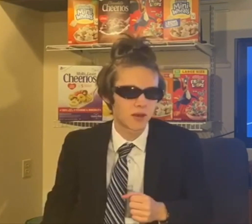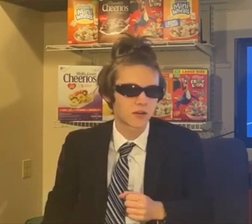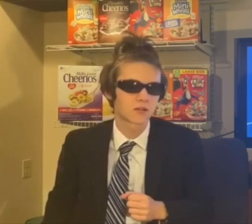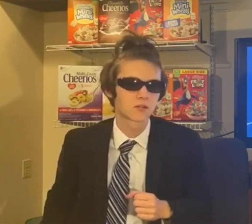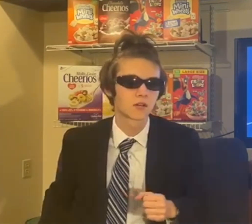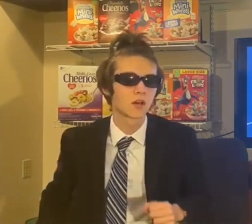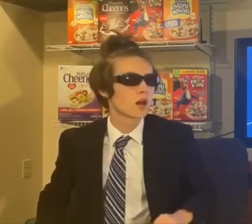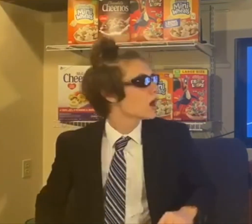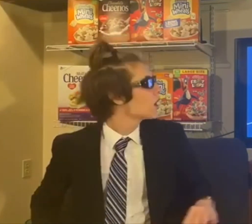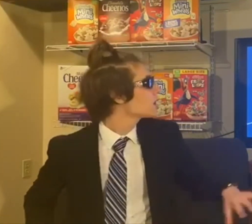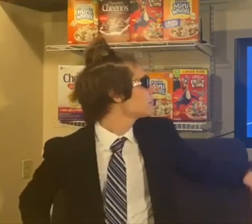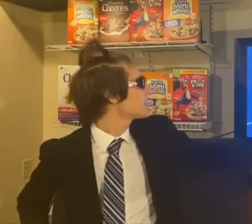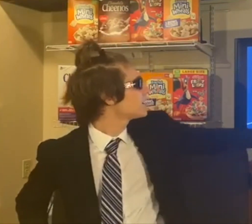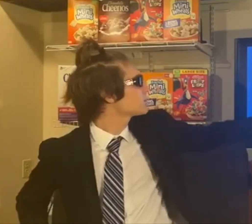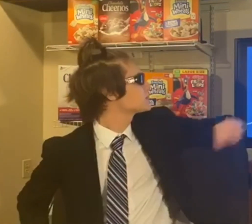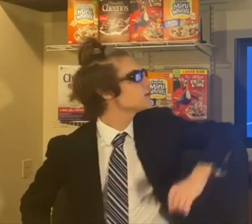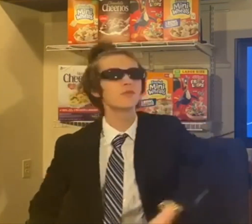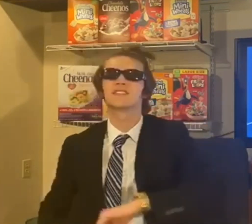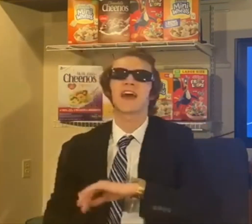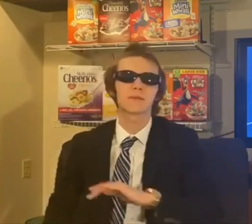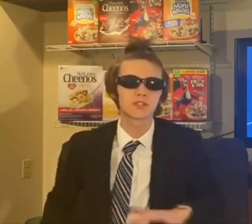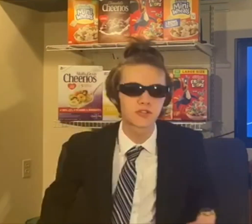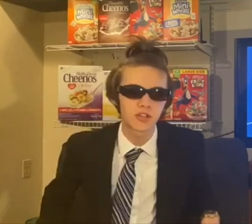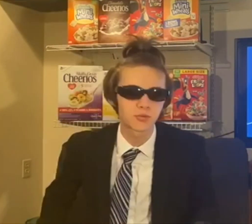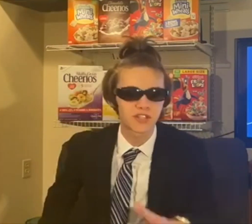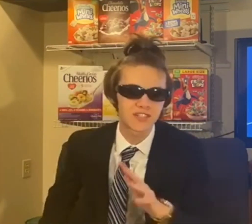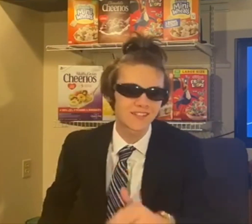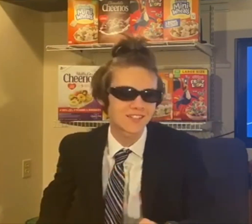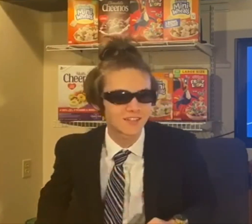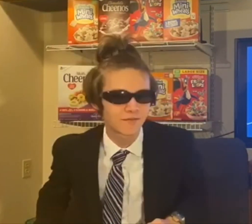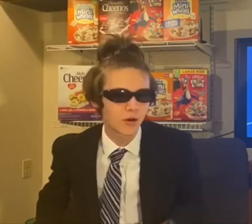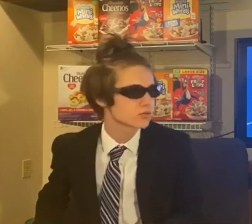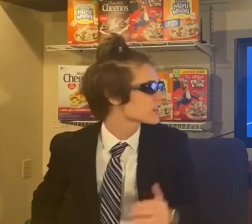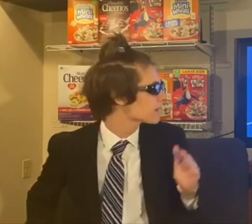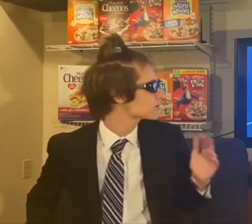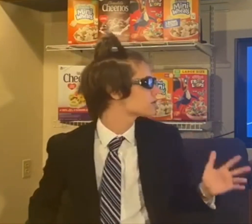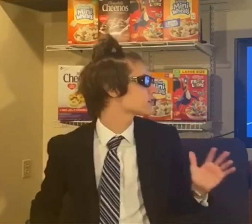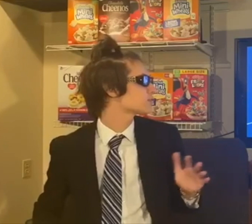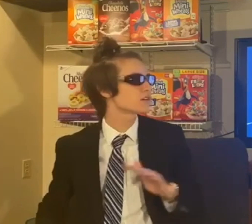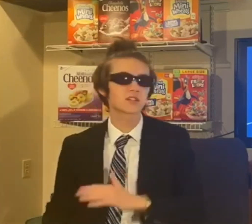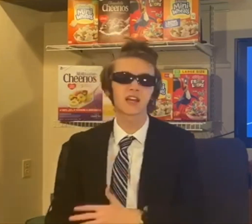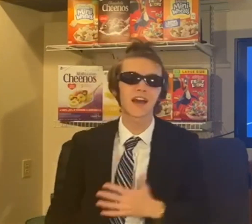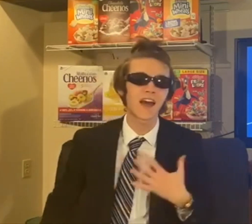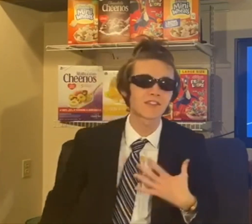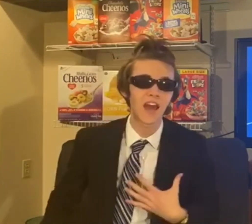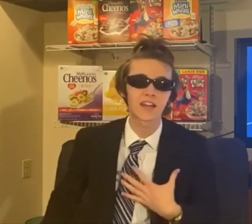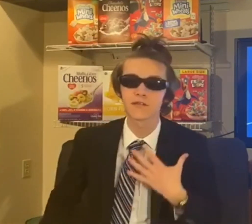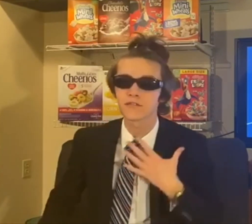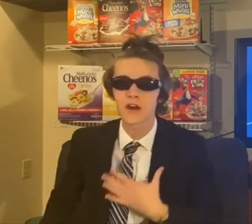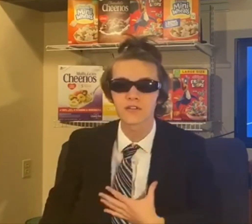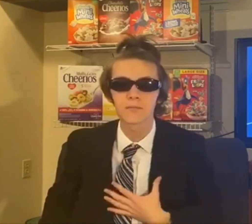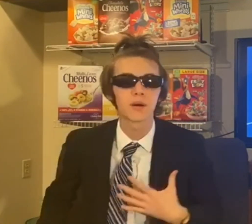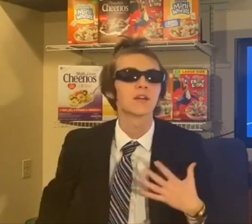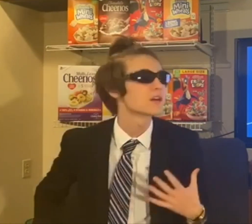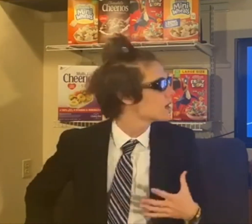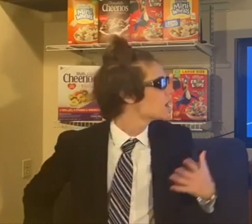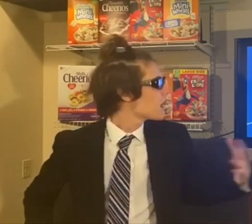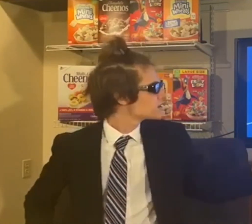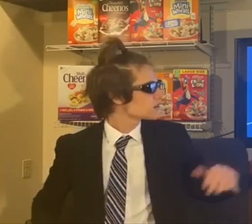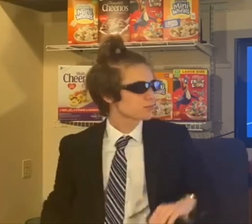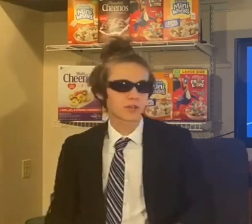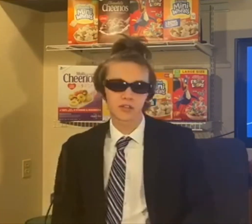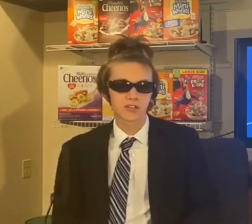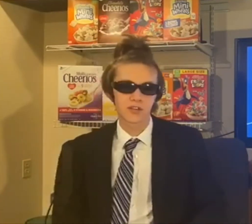Charms should be better. Coming in at number two is Captain Crunch with 16 votes. Captain Crunch, personally, I haven't had it in forever, but